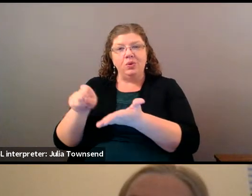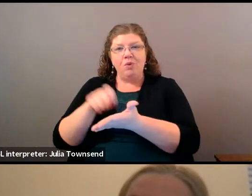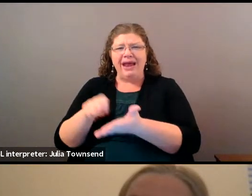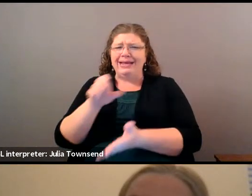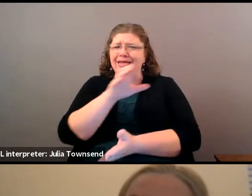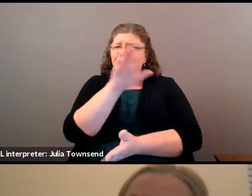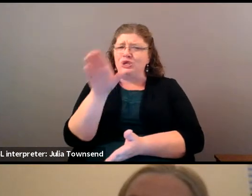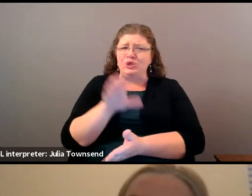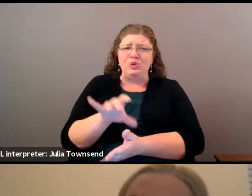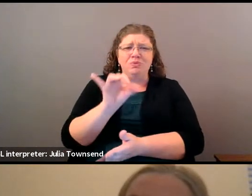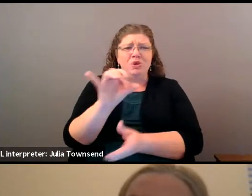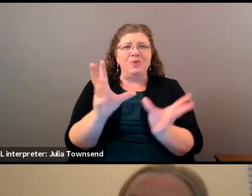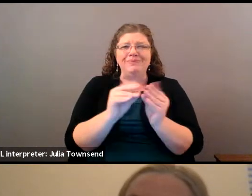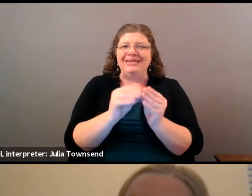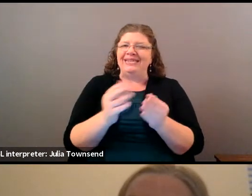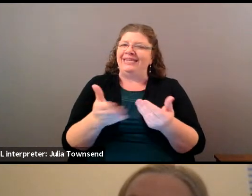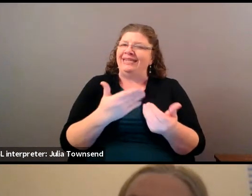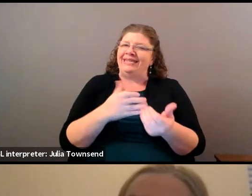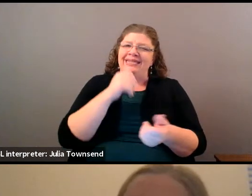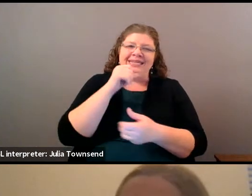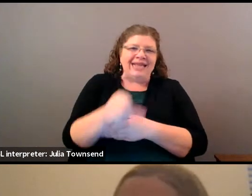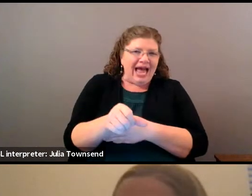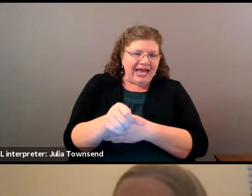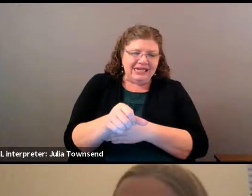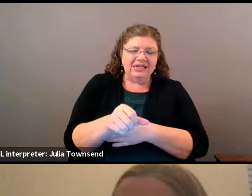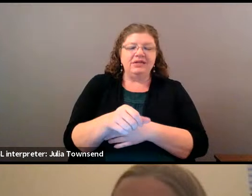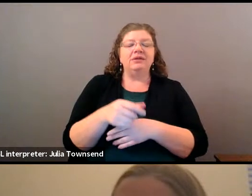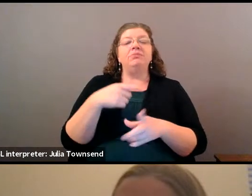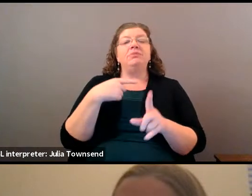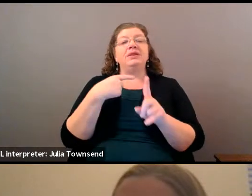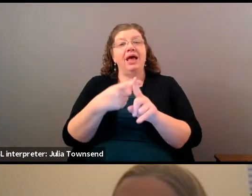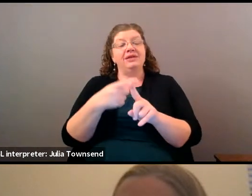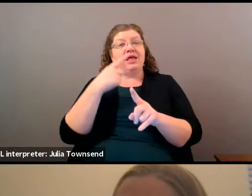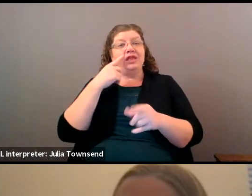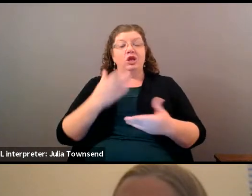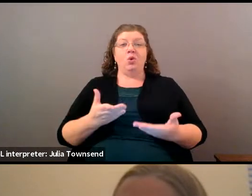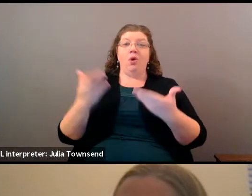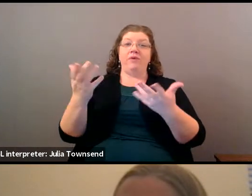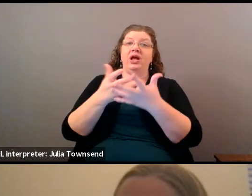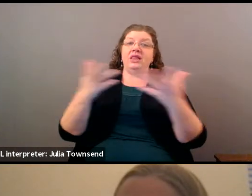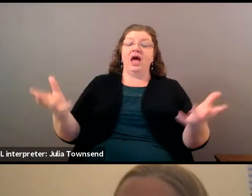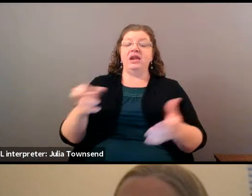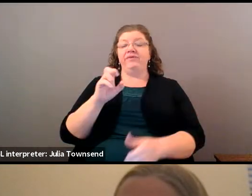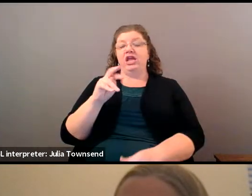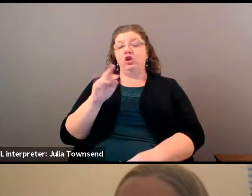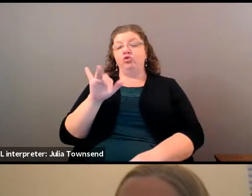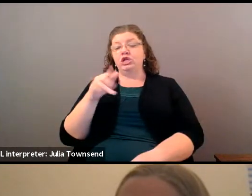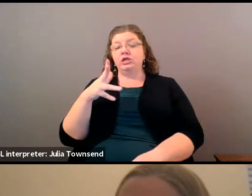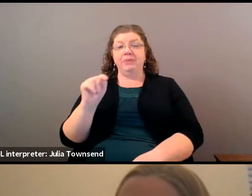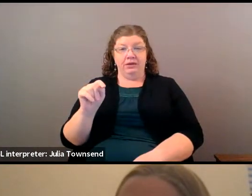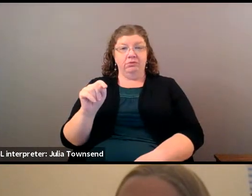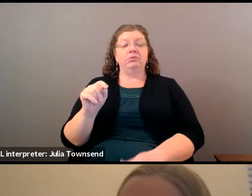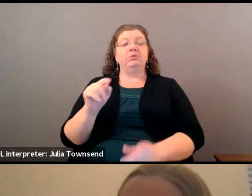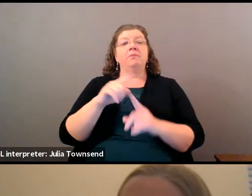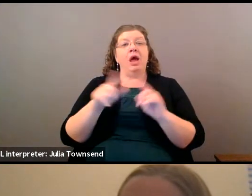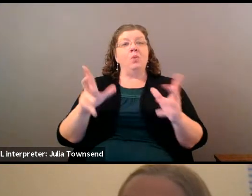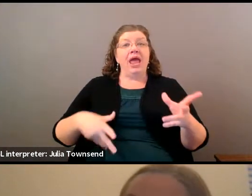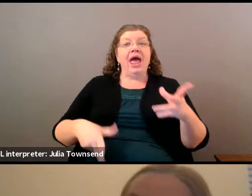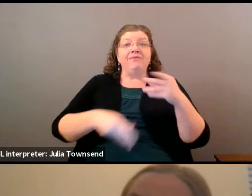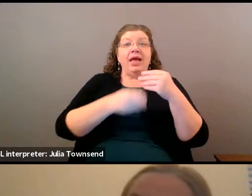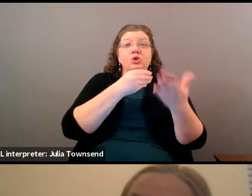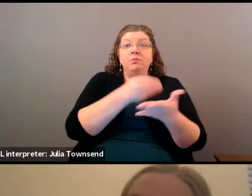are not that easy. And so, and plus, I think you're offering a lot of enrichment, but we do have extra money,